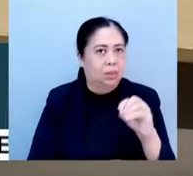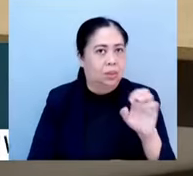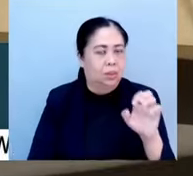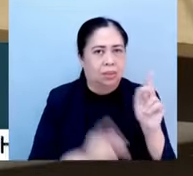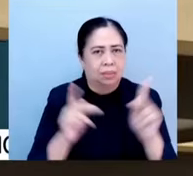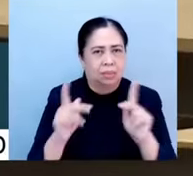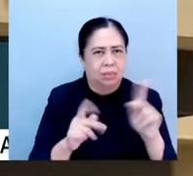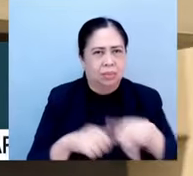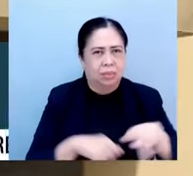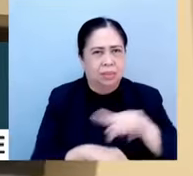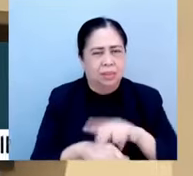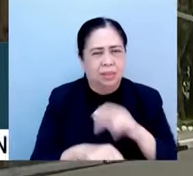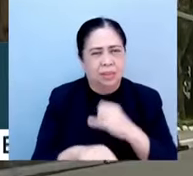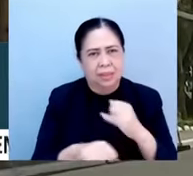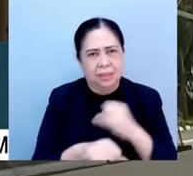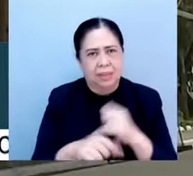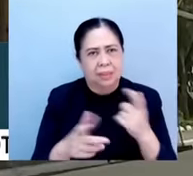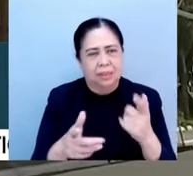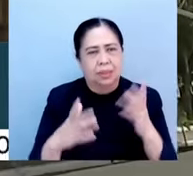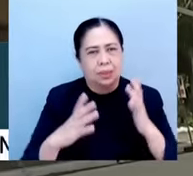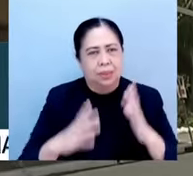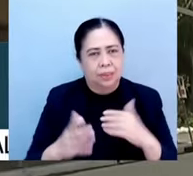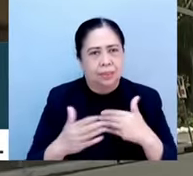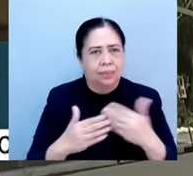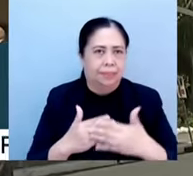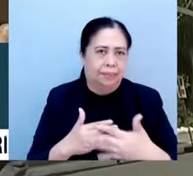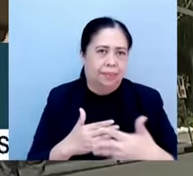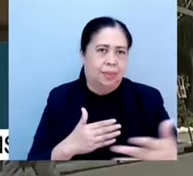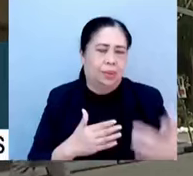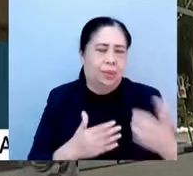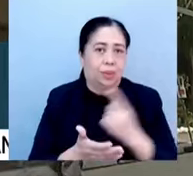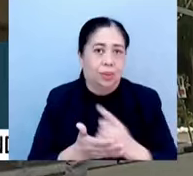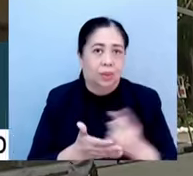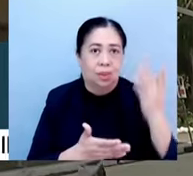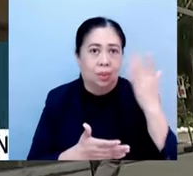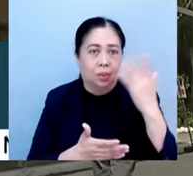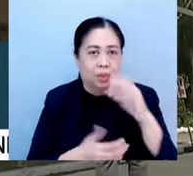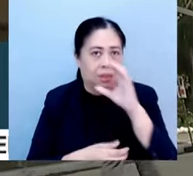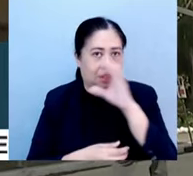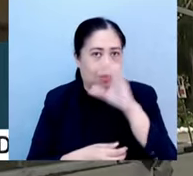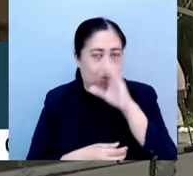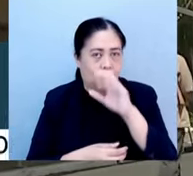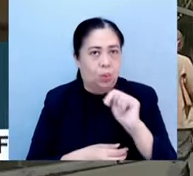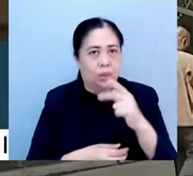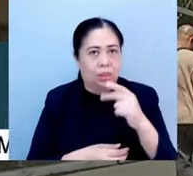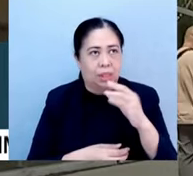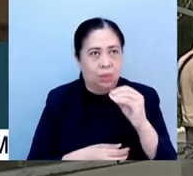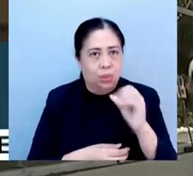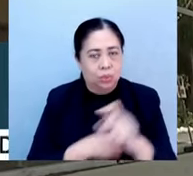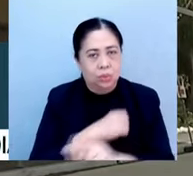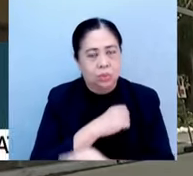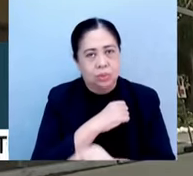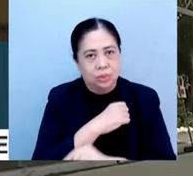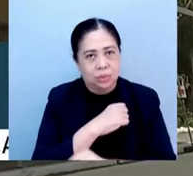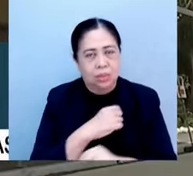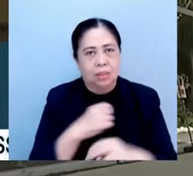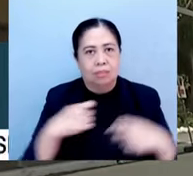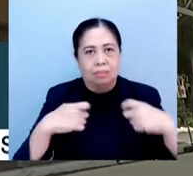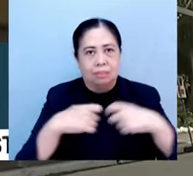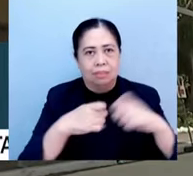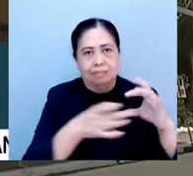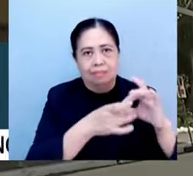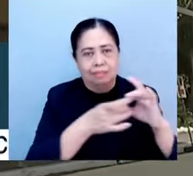Panay Island may see some relief in the coming weeks. This is because the Cebu-Negros-Panay transmission link is expected to be